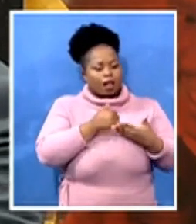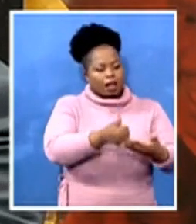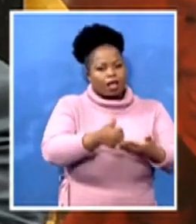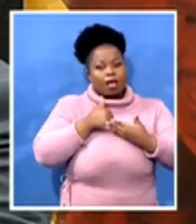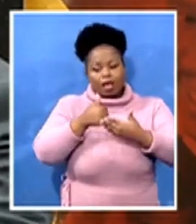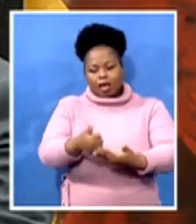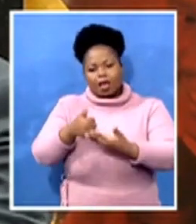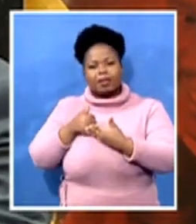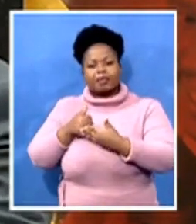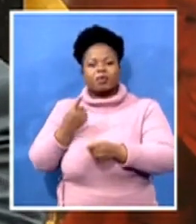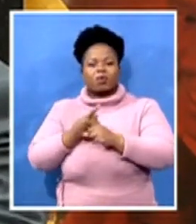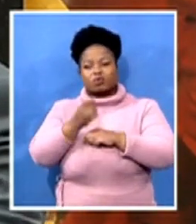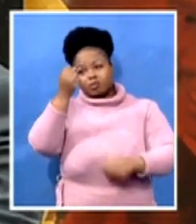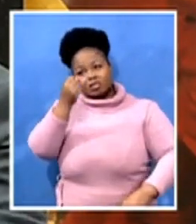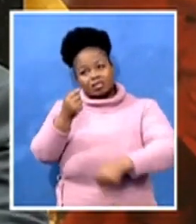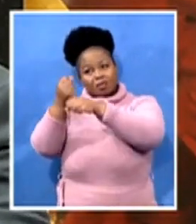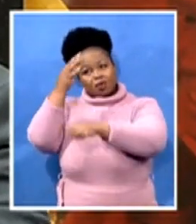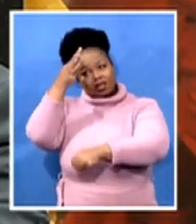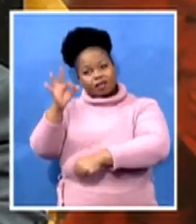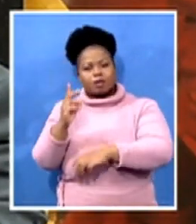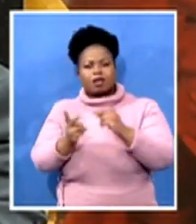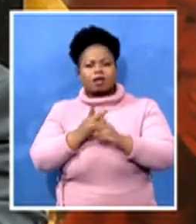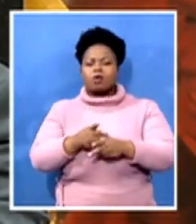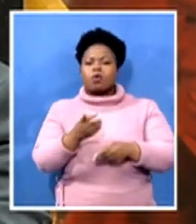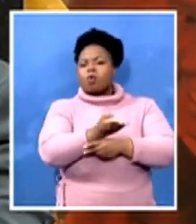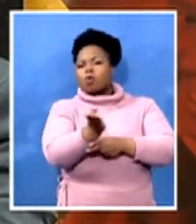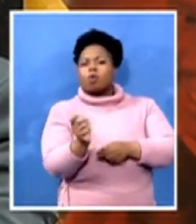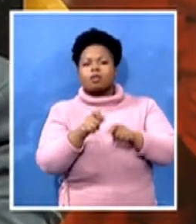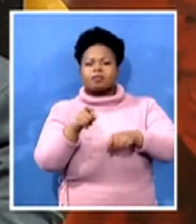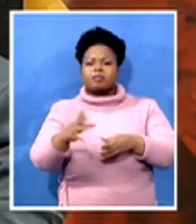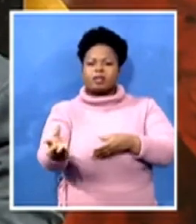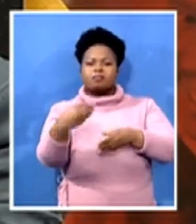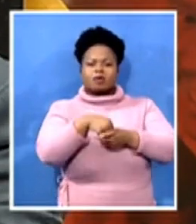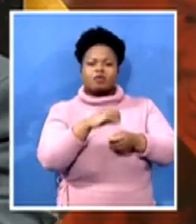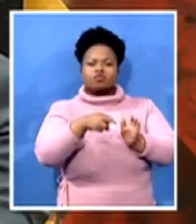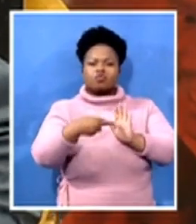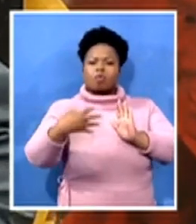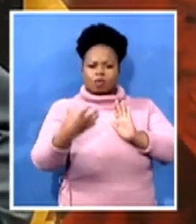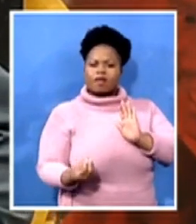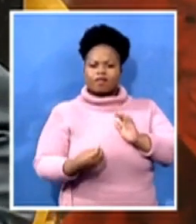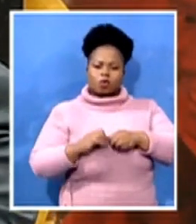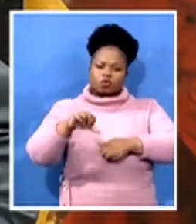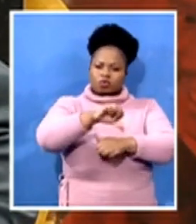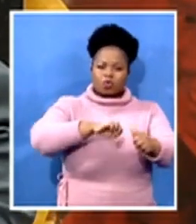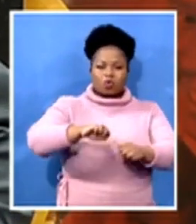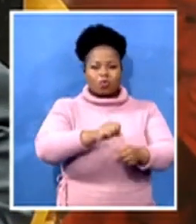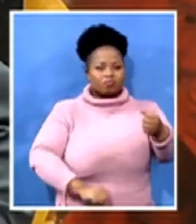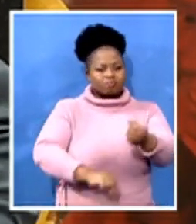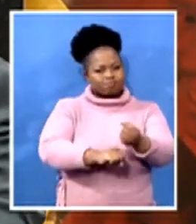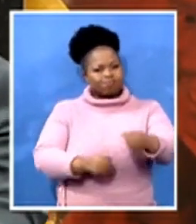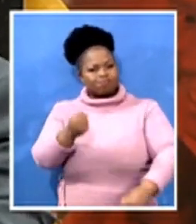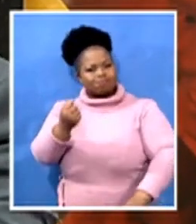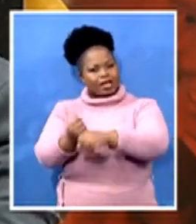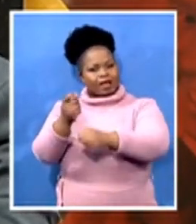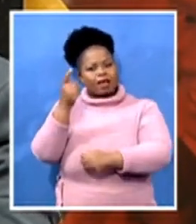Ngoku wonke umntu uyayinida i-psychosocial support. Sikuloo meko everyone nathi thina zinkokheli, where we are,